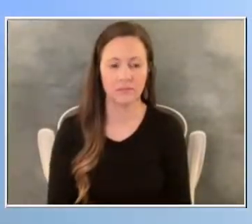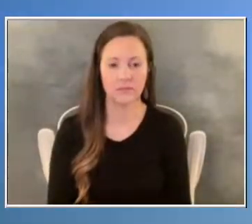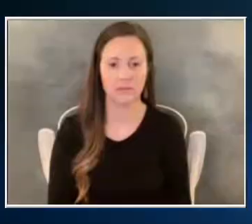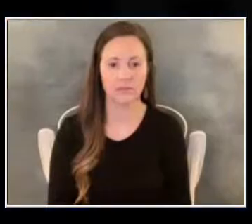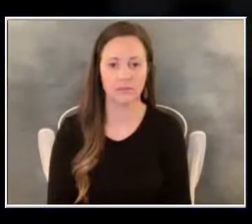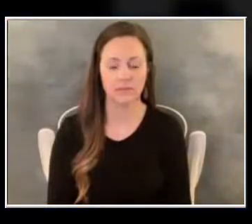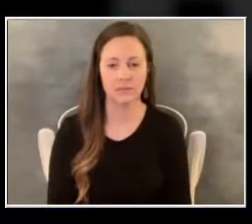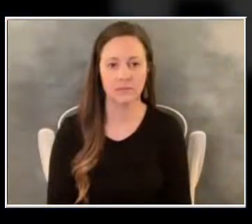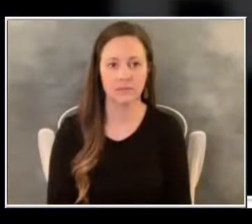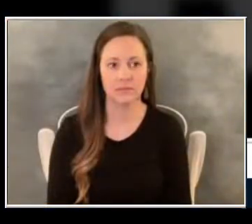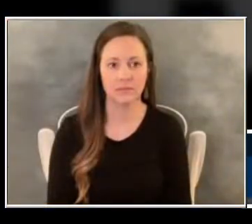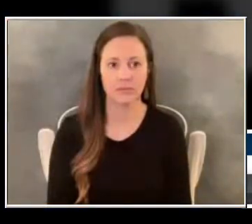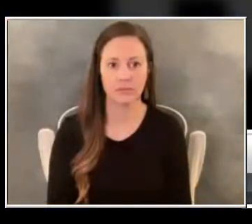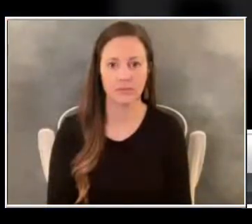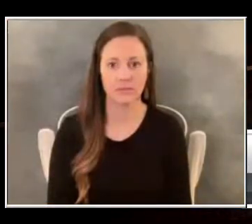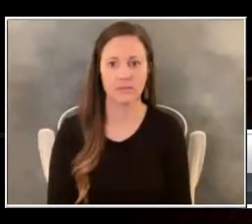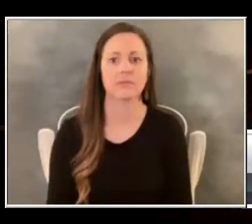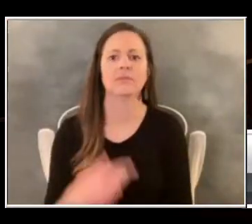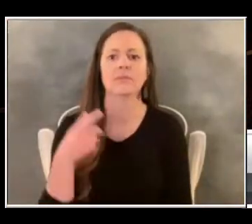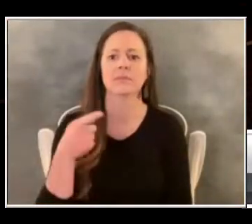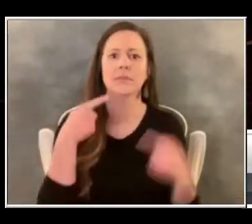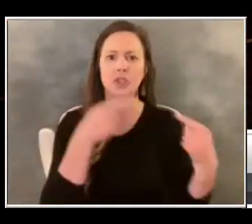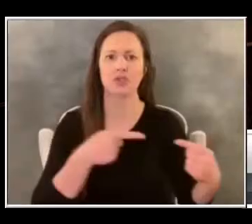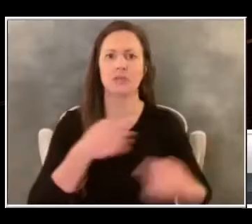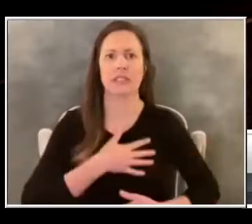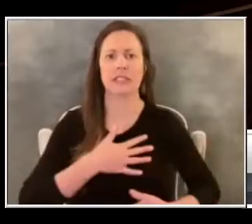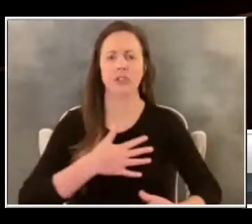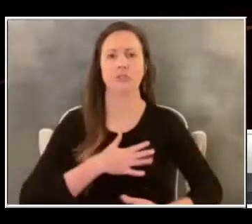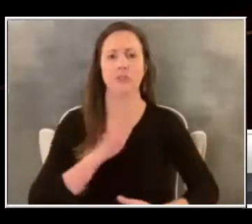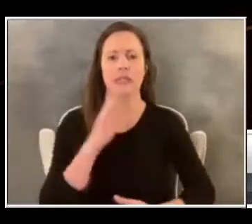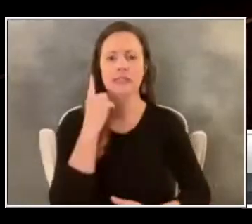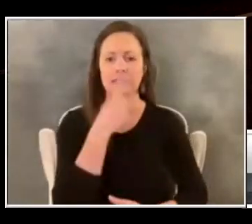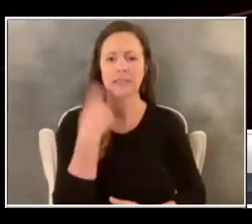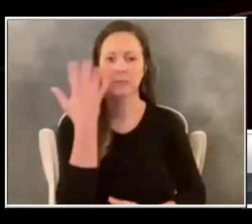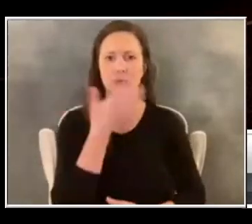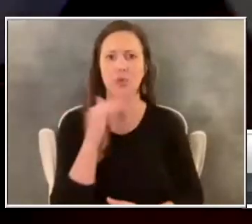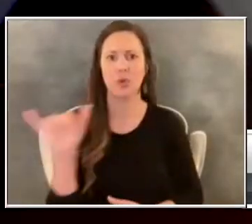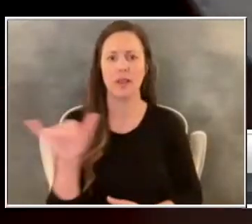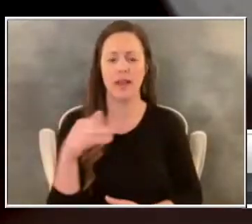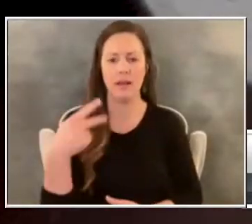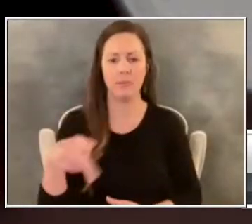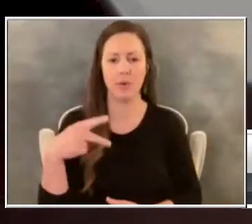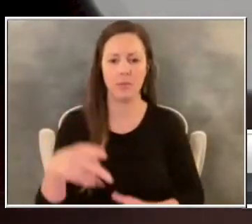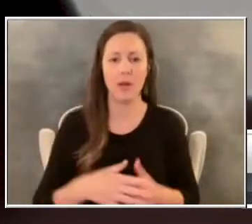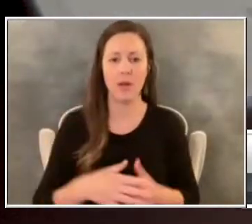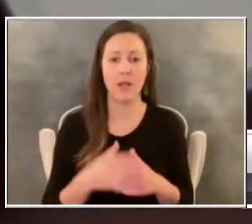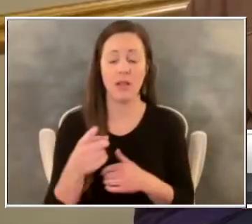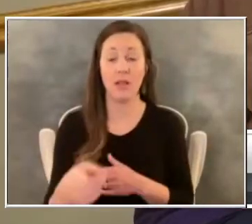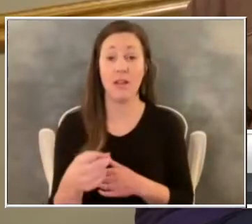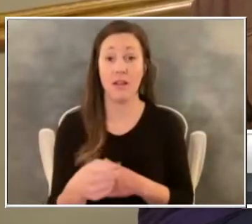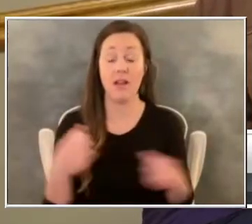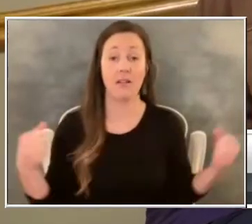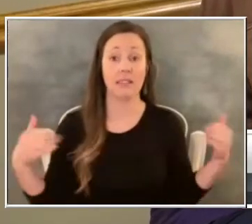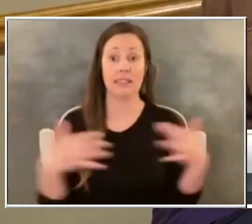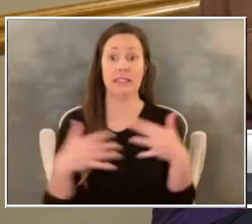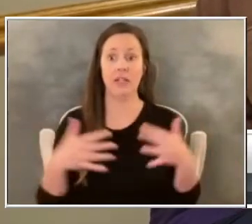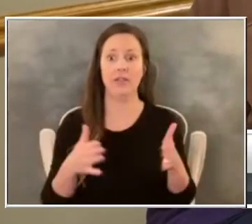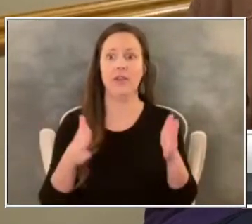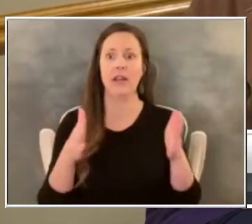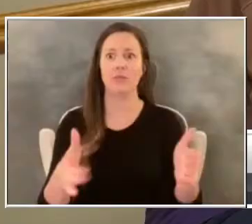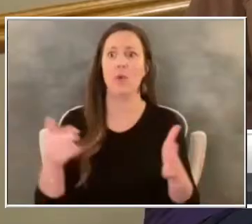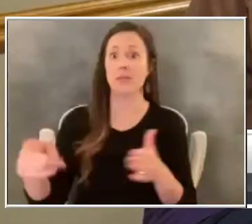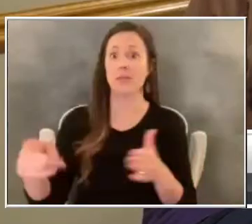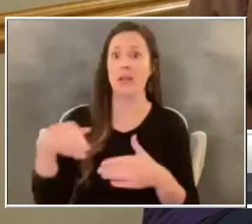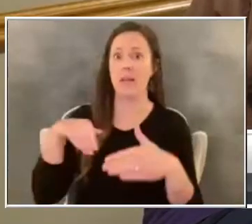He's struggling to breathe. His lips are purple. Coming up, a terrifying roadside birth. How new training will help dozens